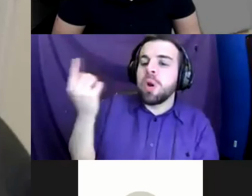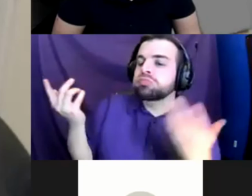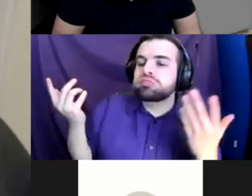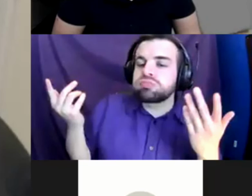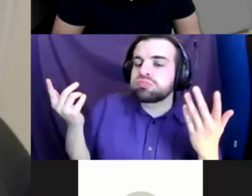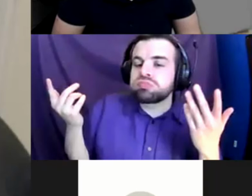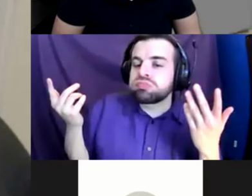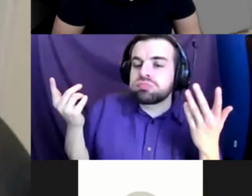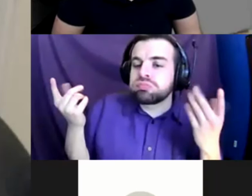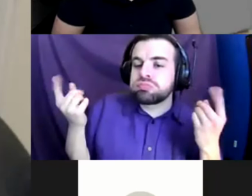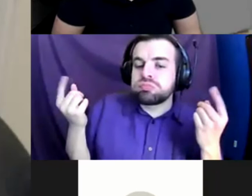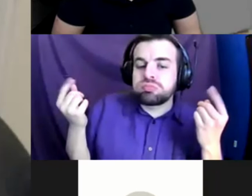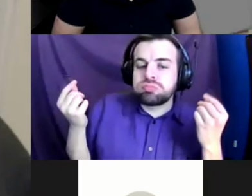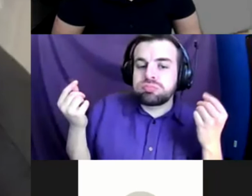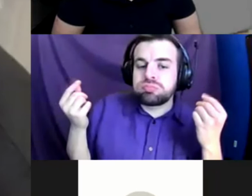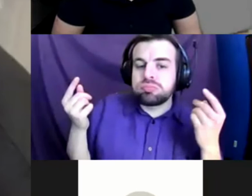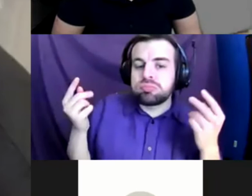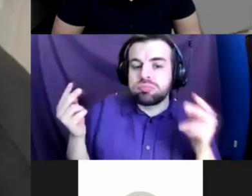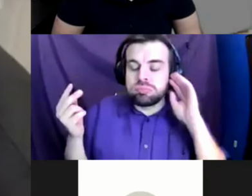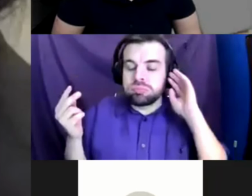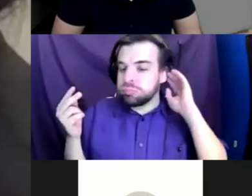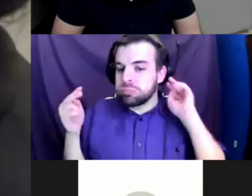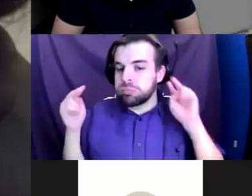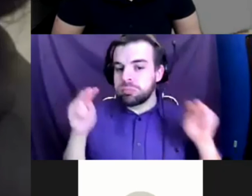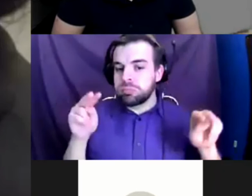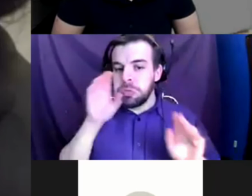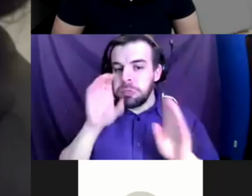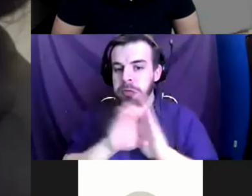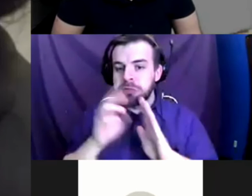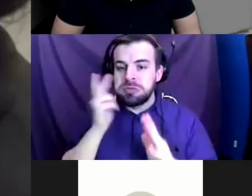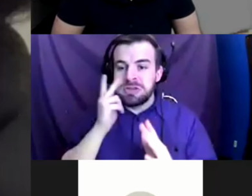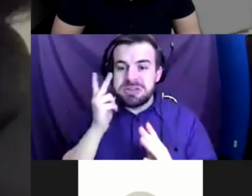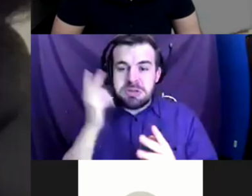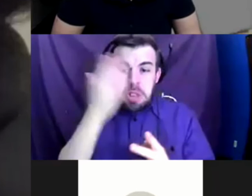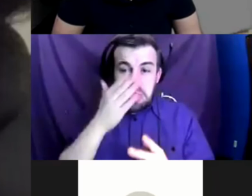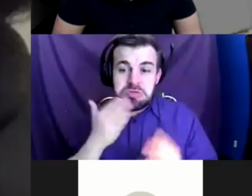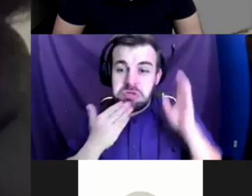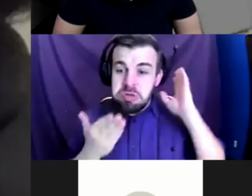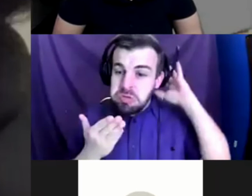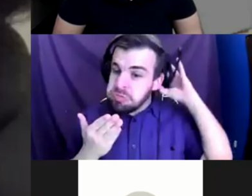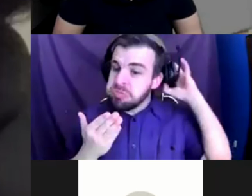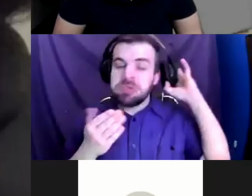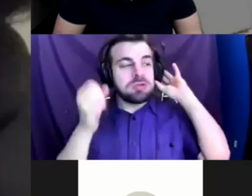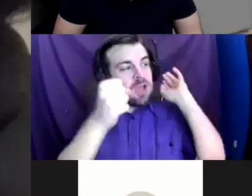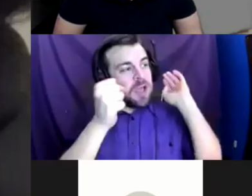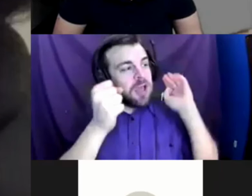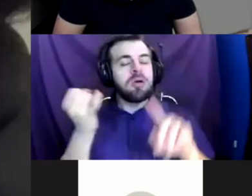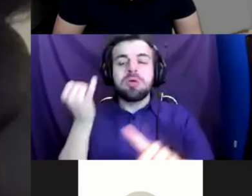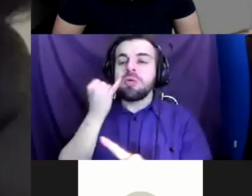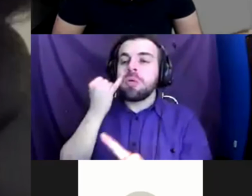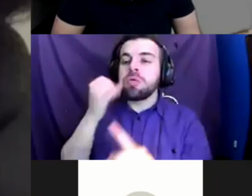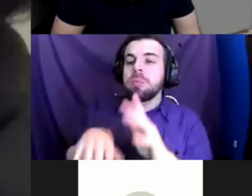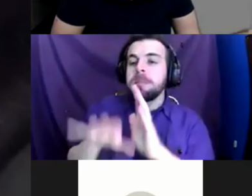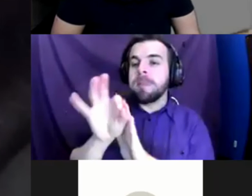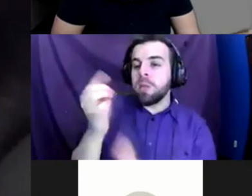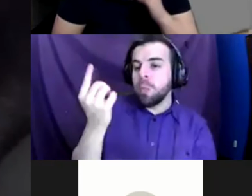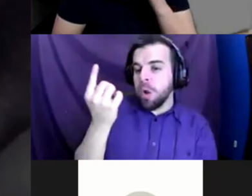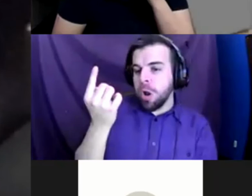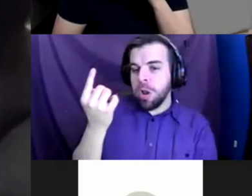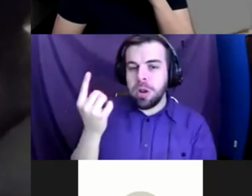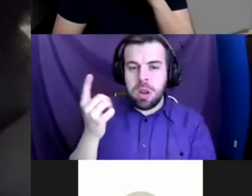good to you? Yes. So then let's say you picked one of those. How do you actually get the recipe? I just look on